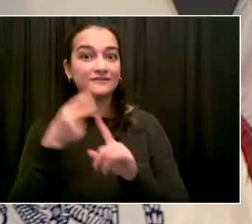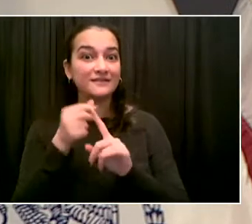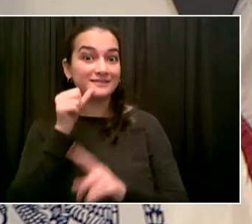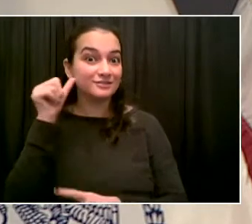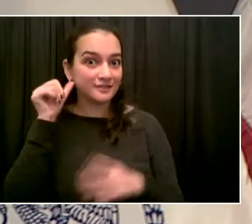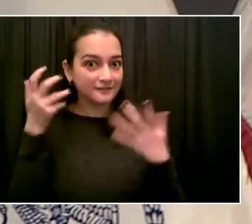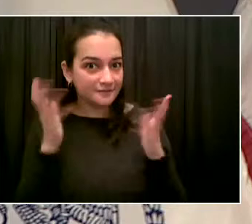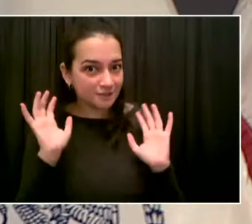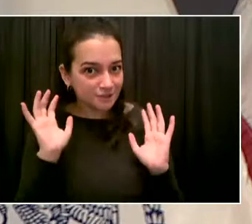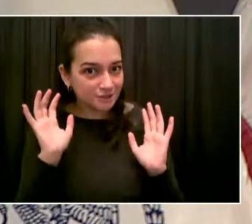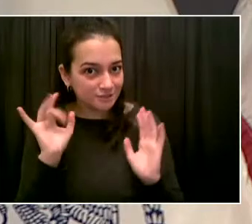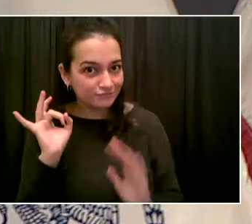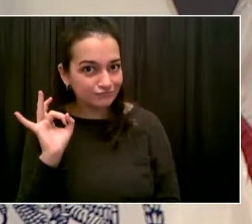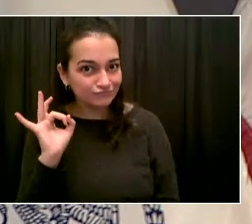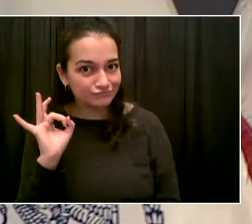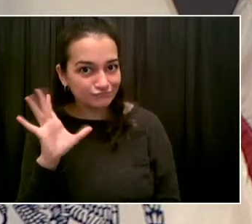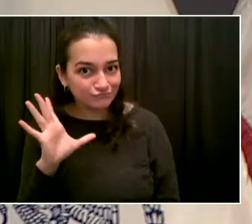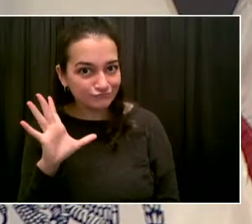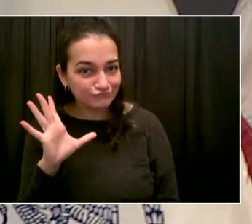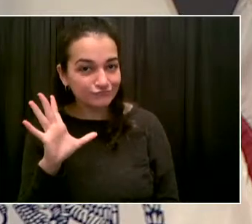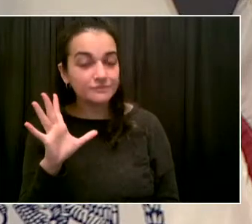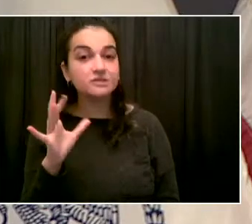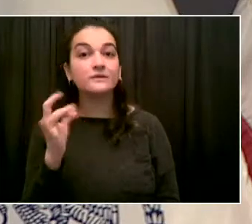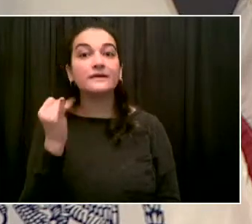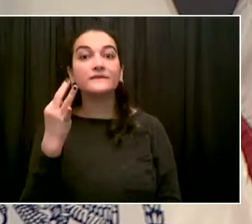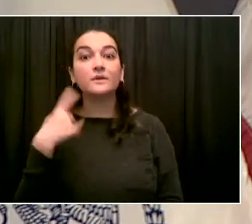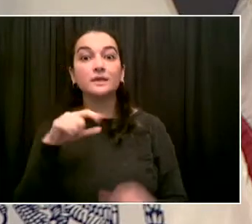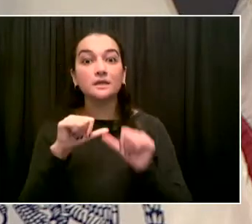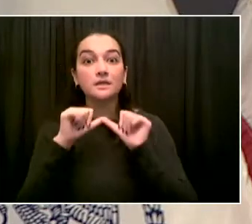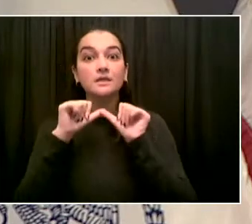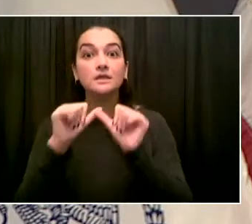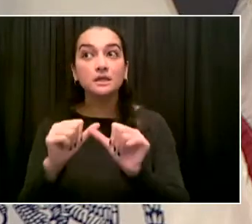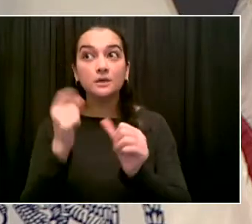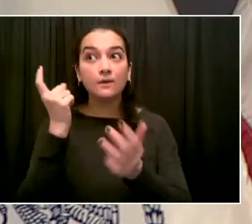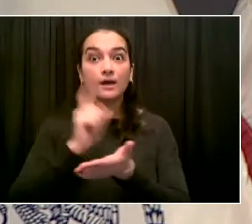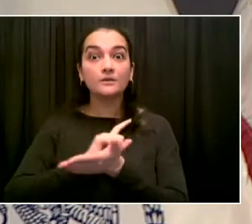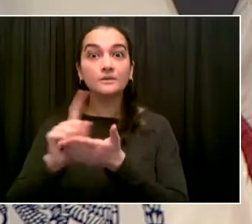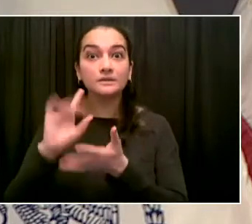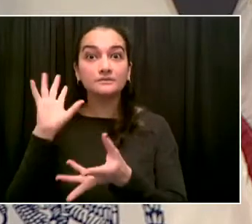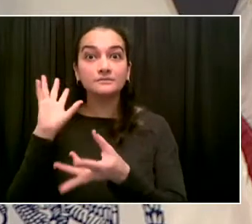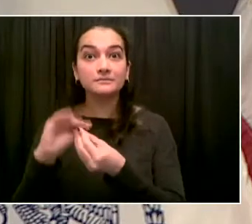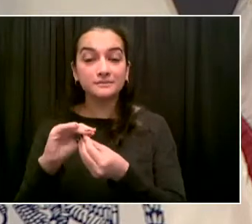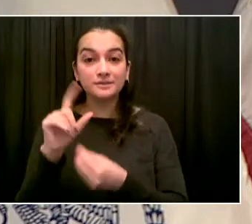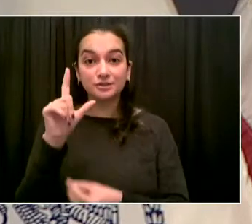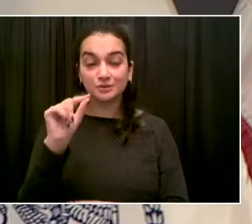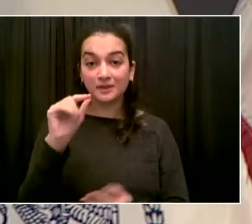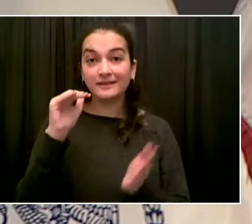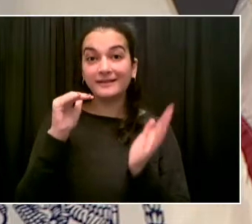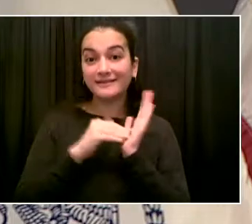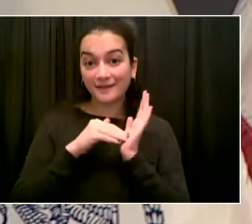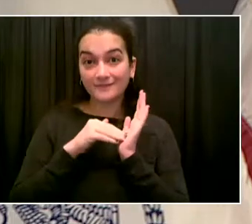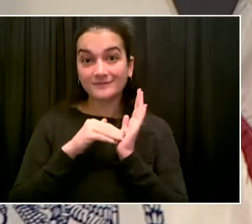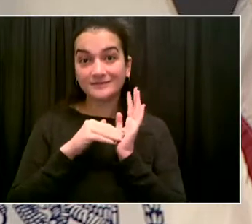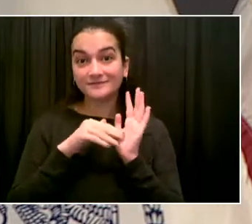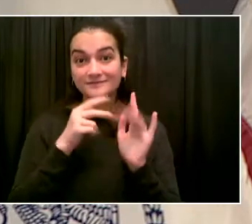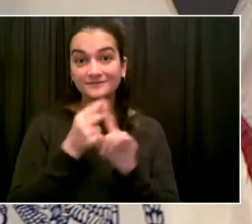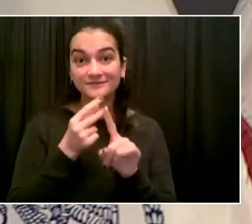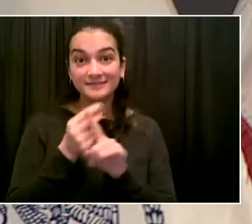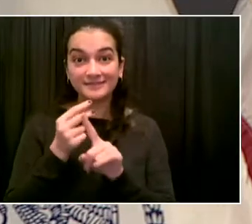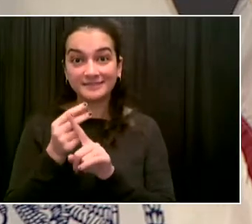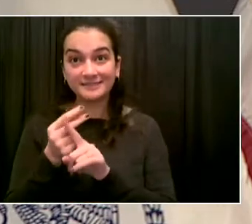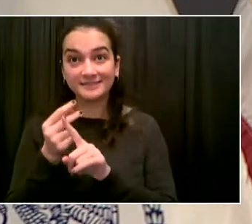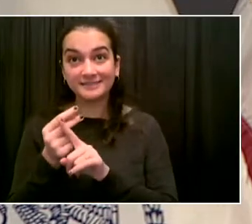you percentage-wise? And what do you think the challenge will be after that, reaching the rest of that